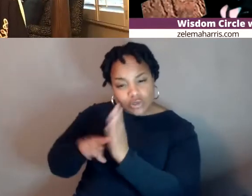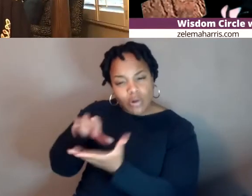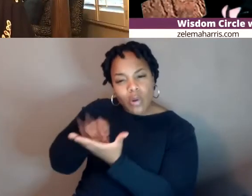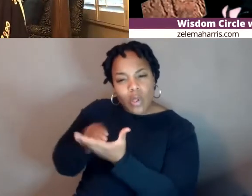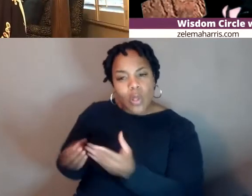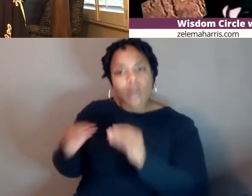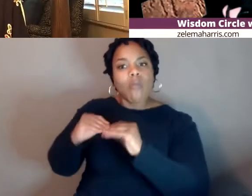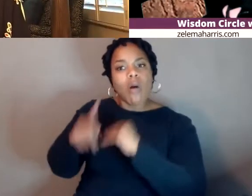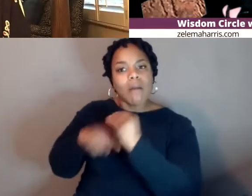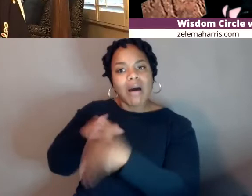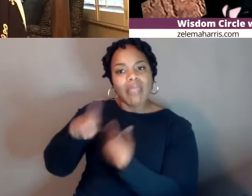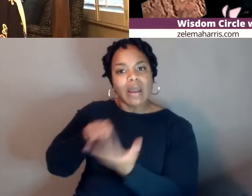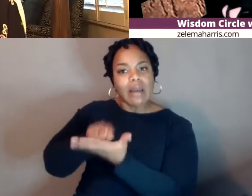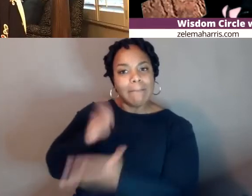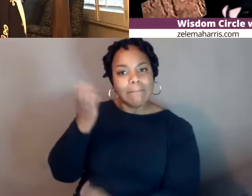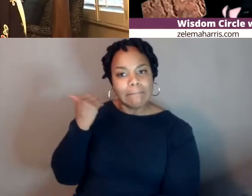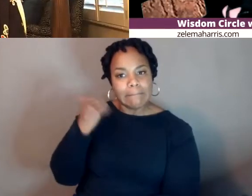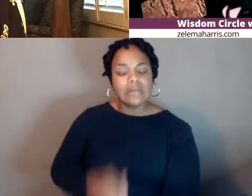tell you how